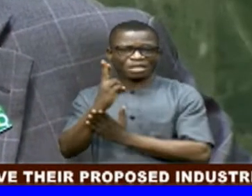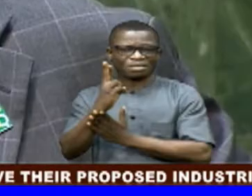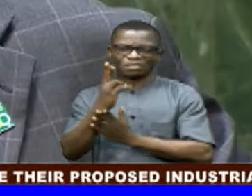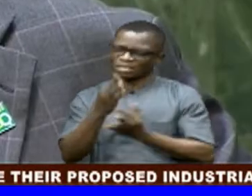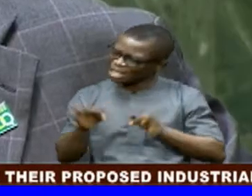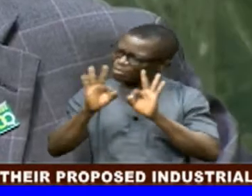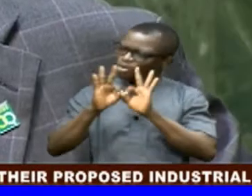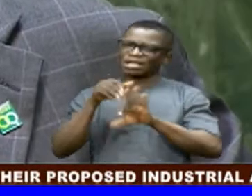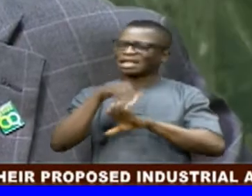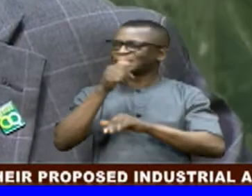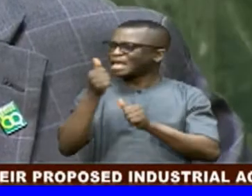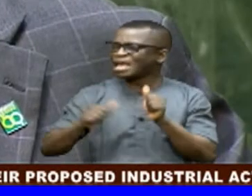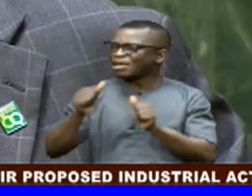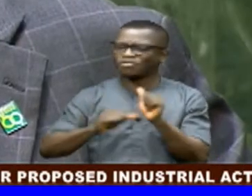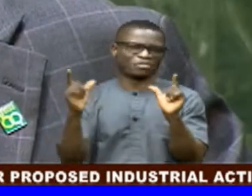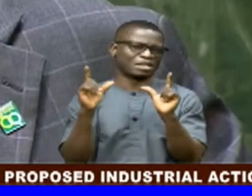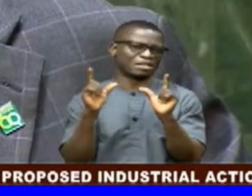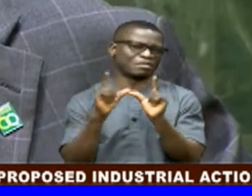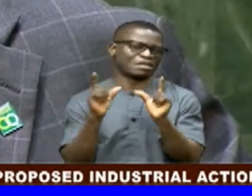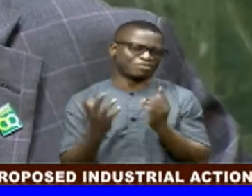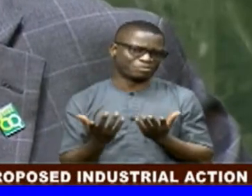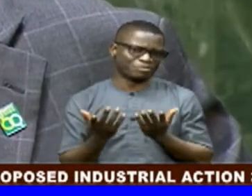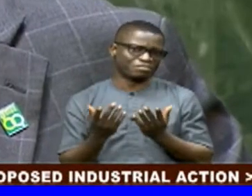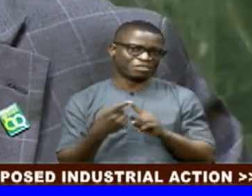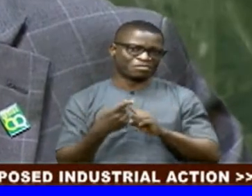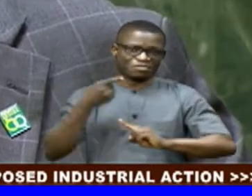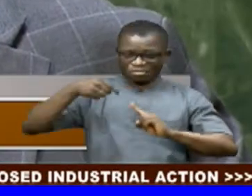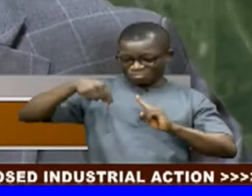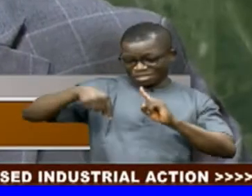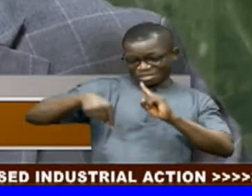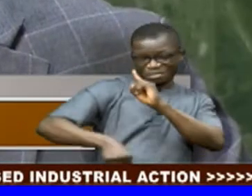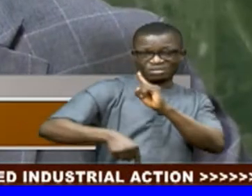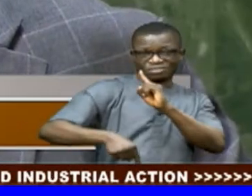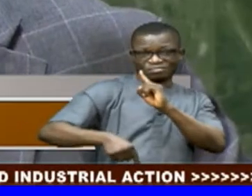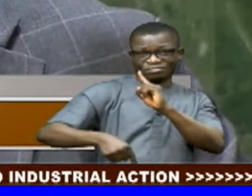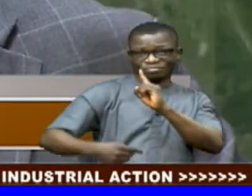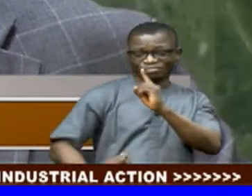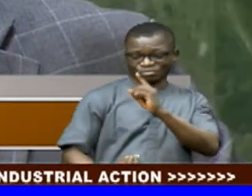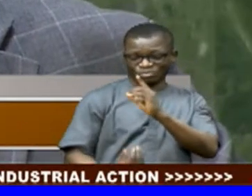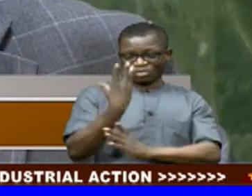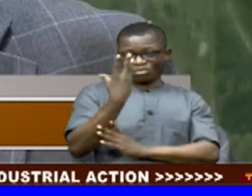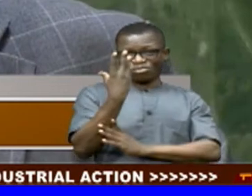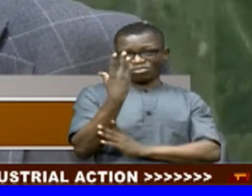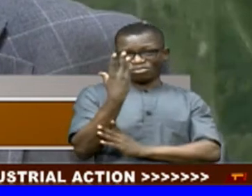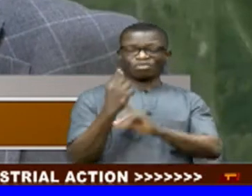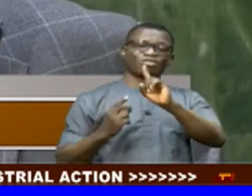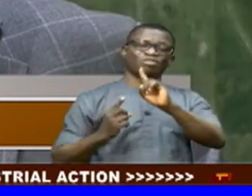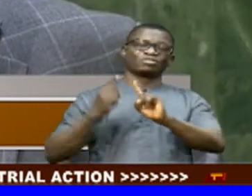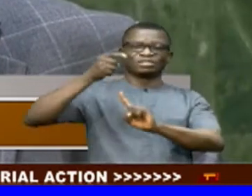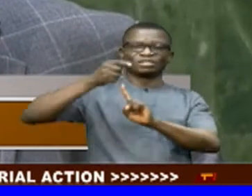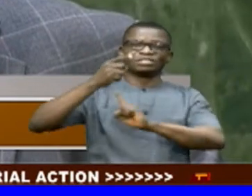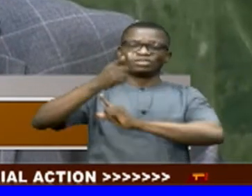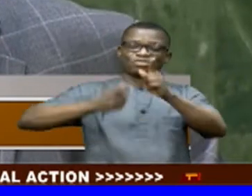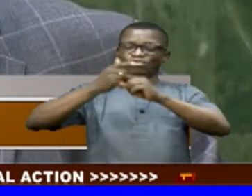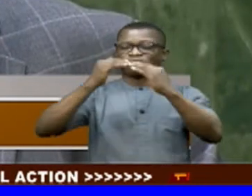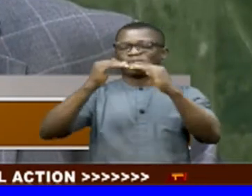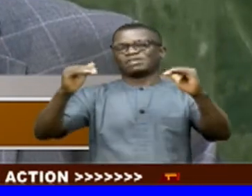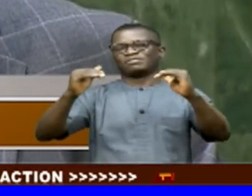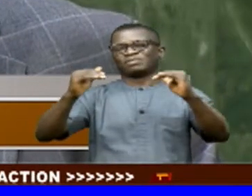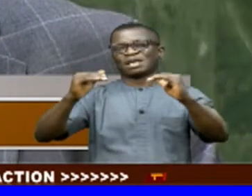at every level, from the grassroots to the global stage. And